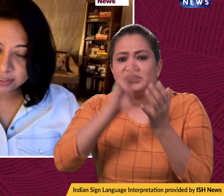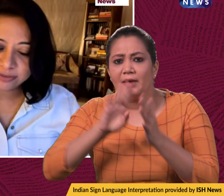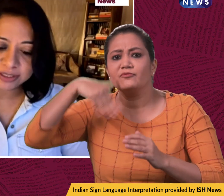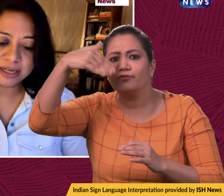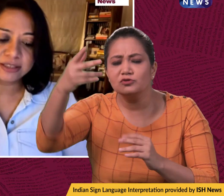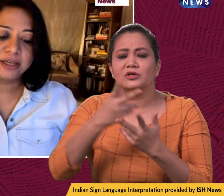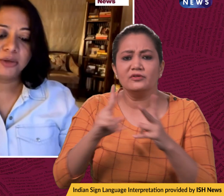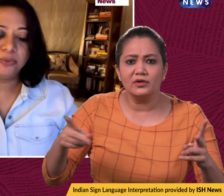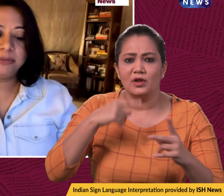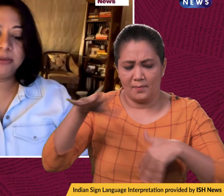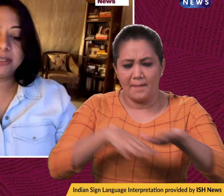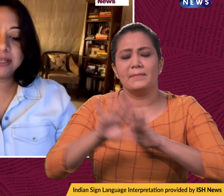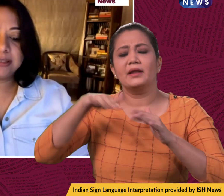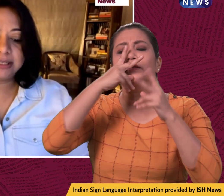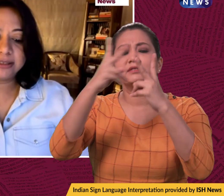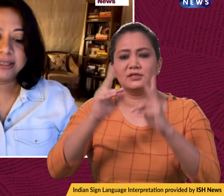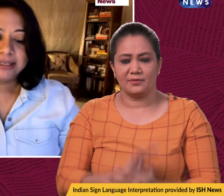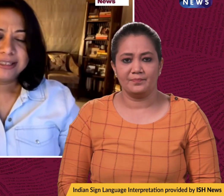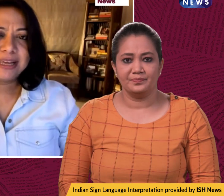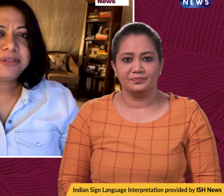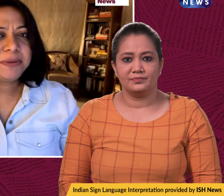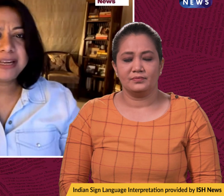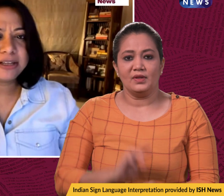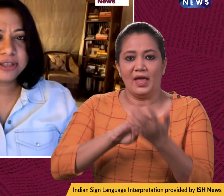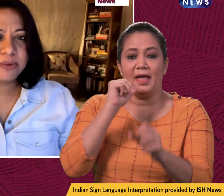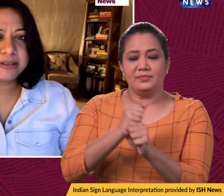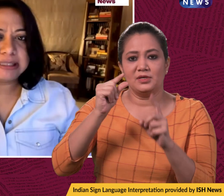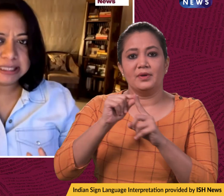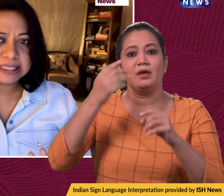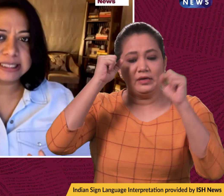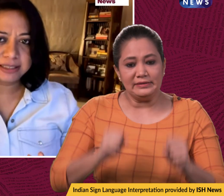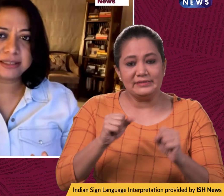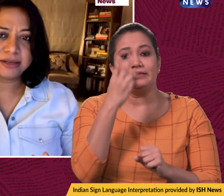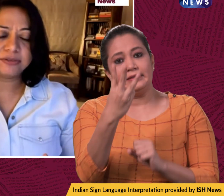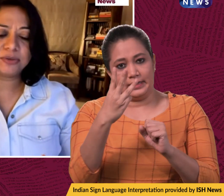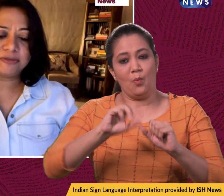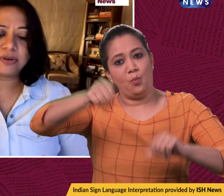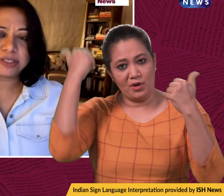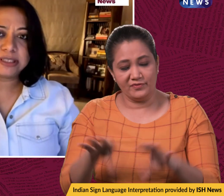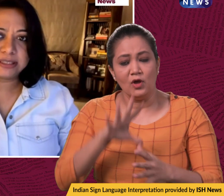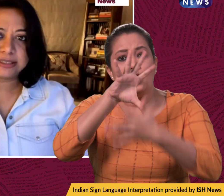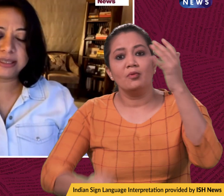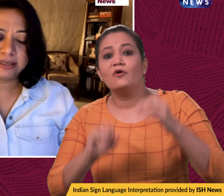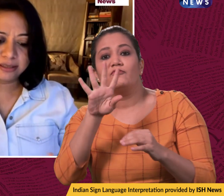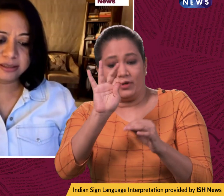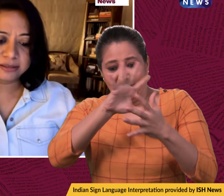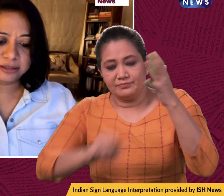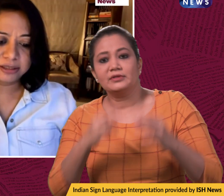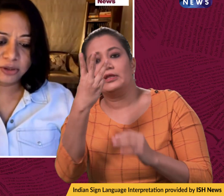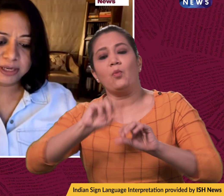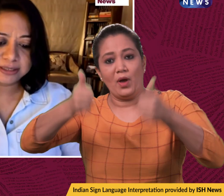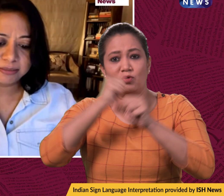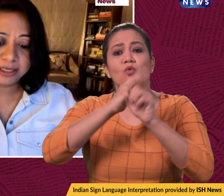minister and face of this alliance will be worked out later. The MGP had actually won three seats out of a total of 40 seats in